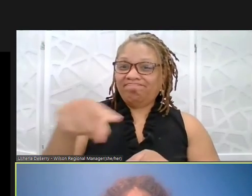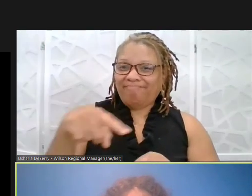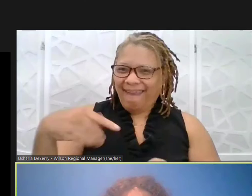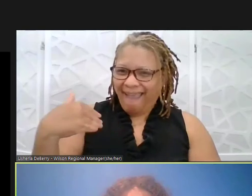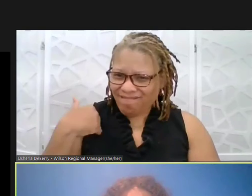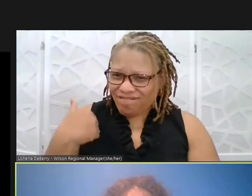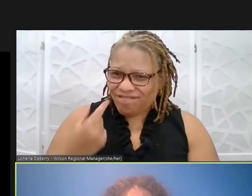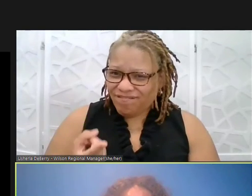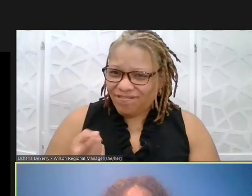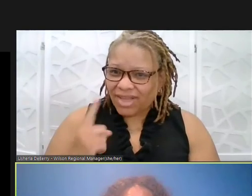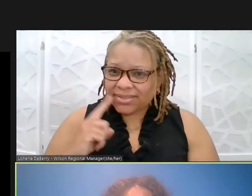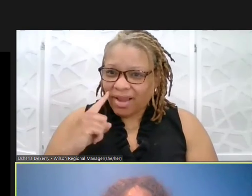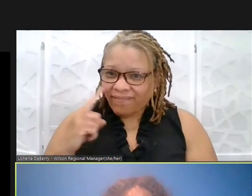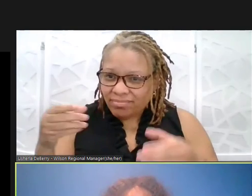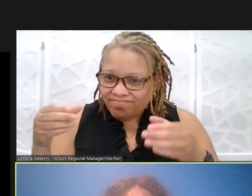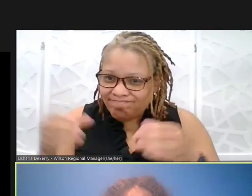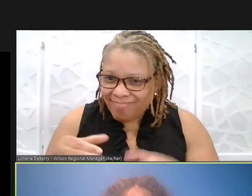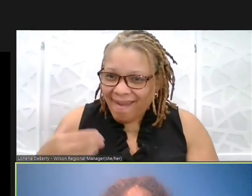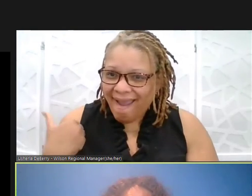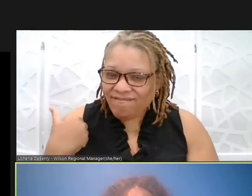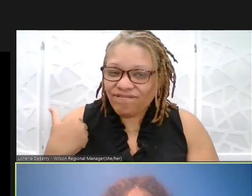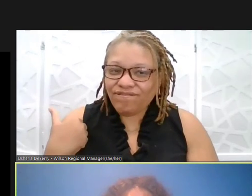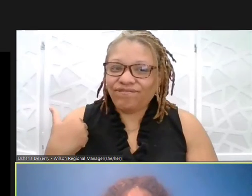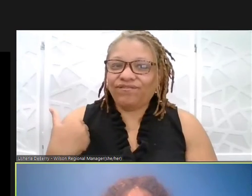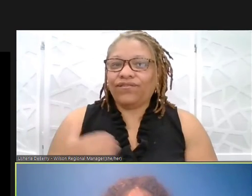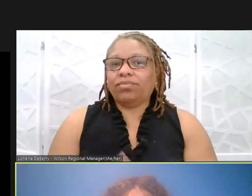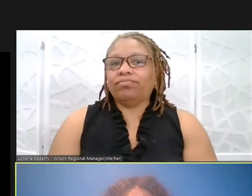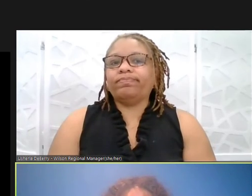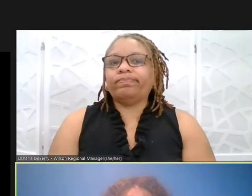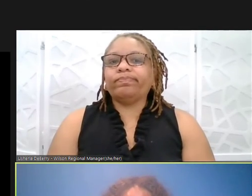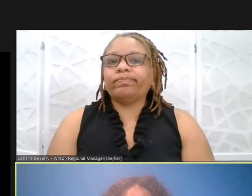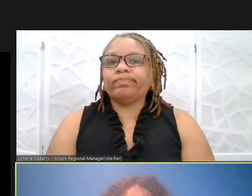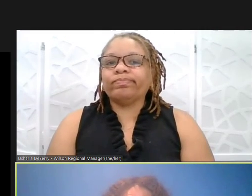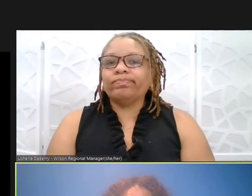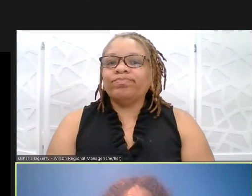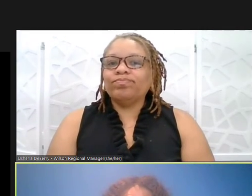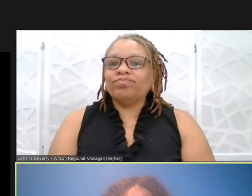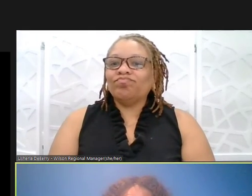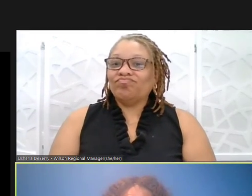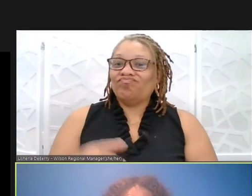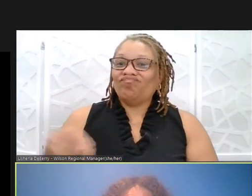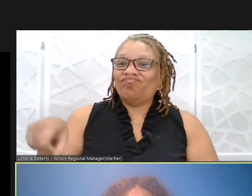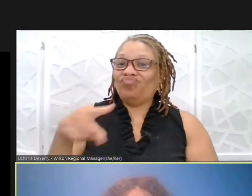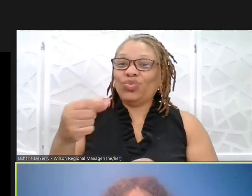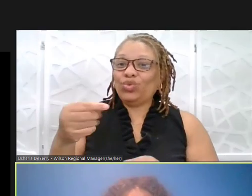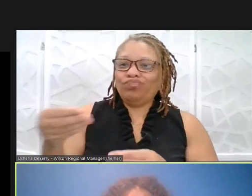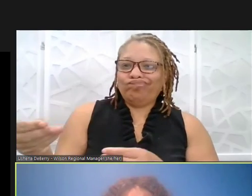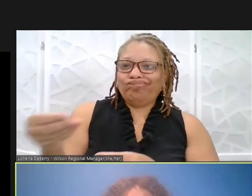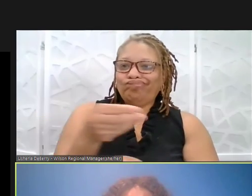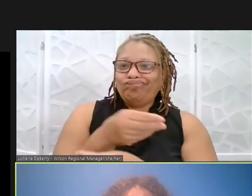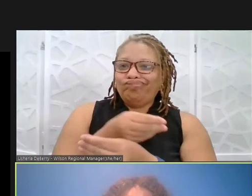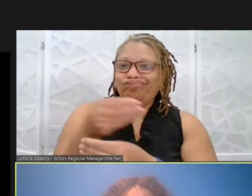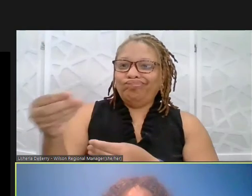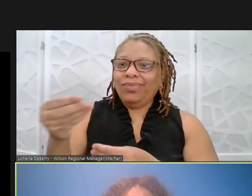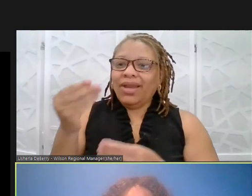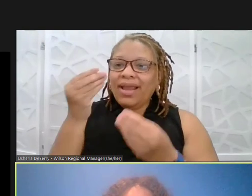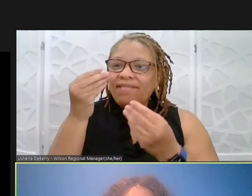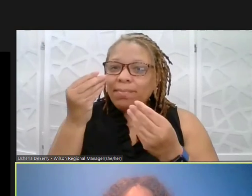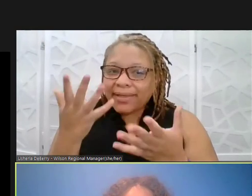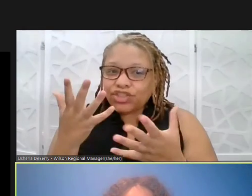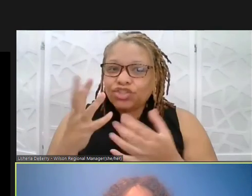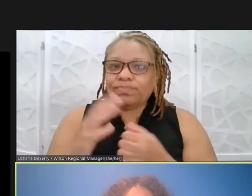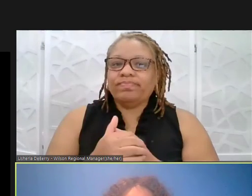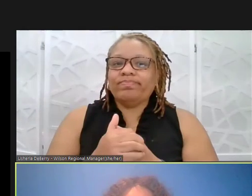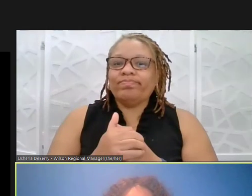culture. The community, they have one of those. They have something where they get together and